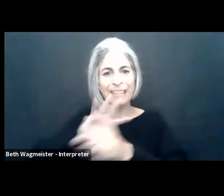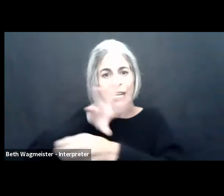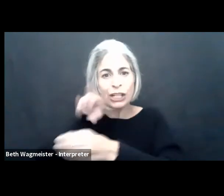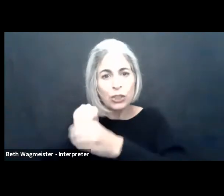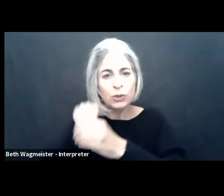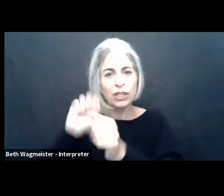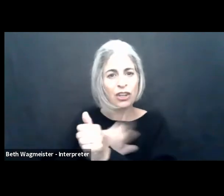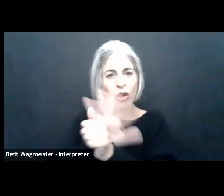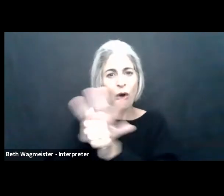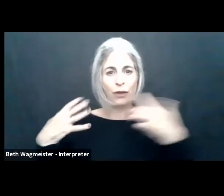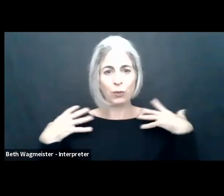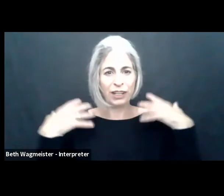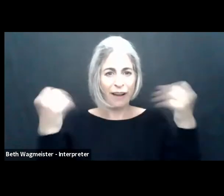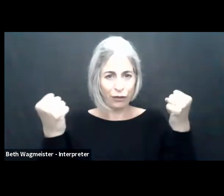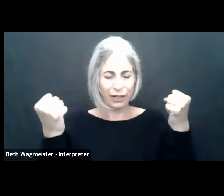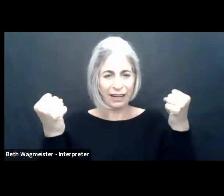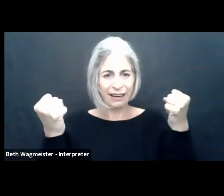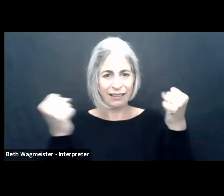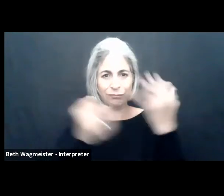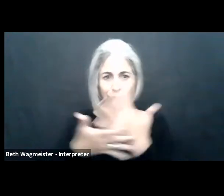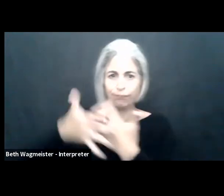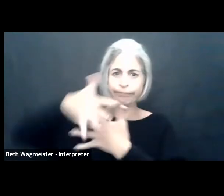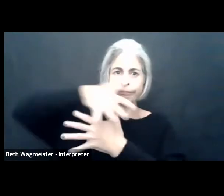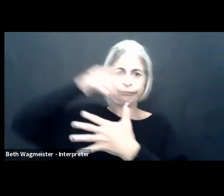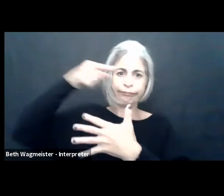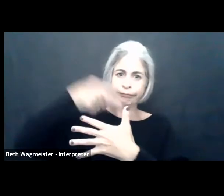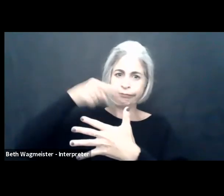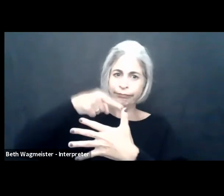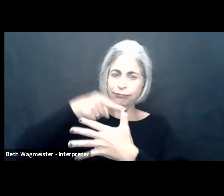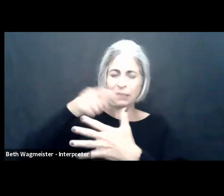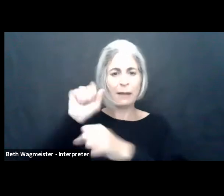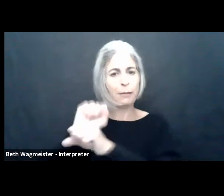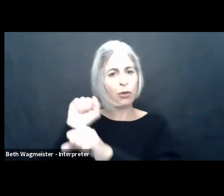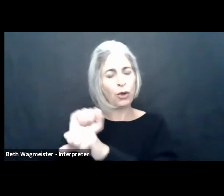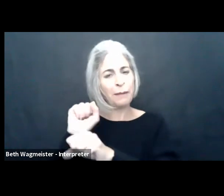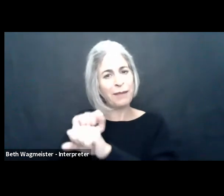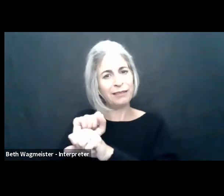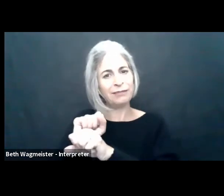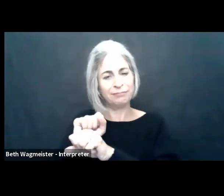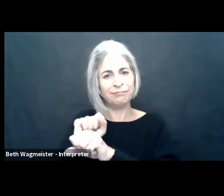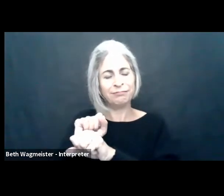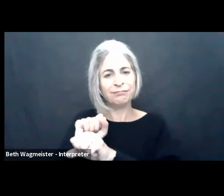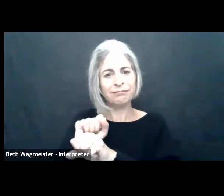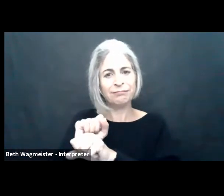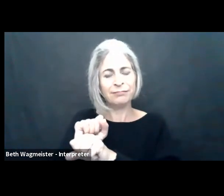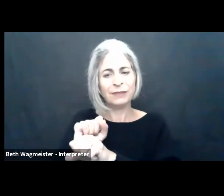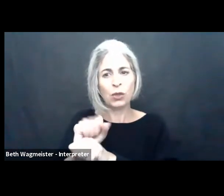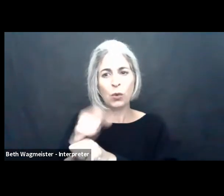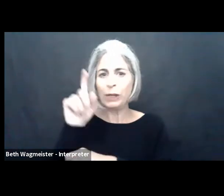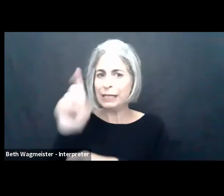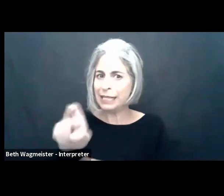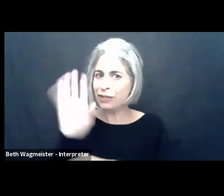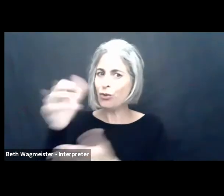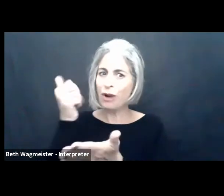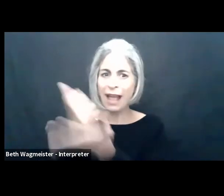COVID recovery is our #1 employment priority, and we need your